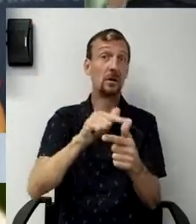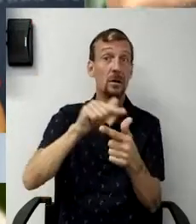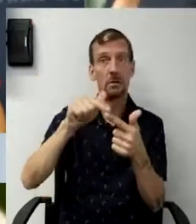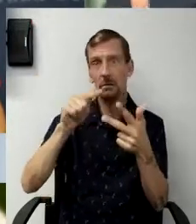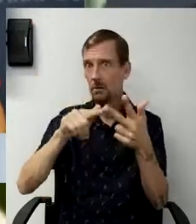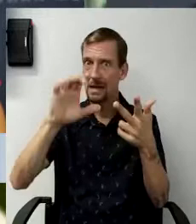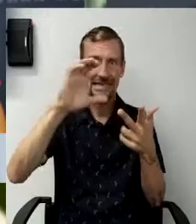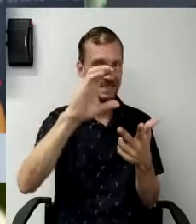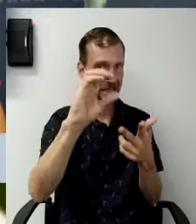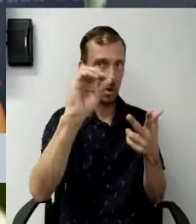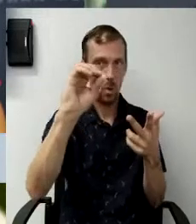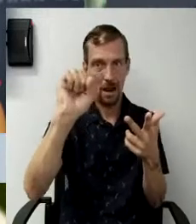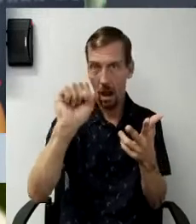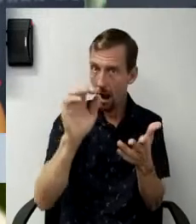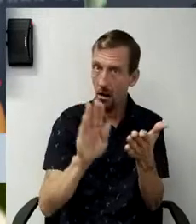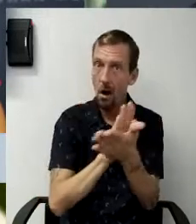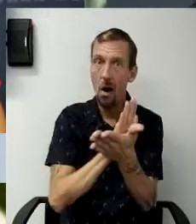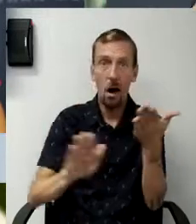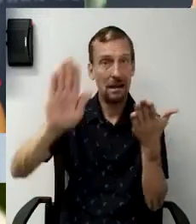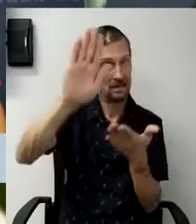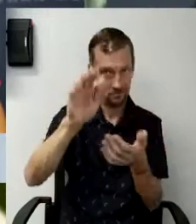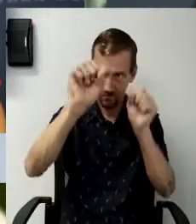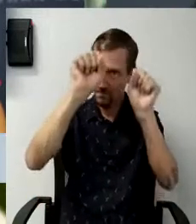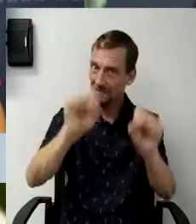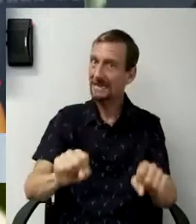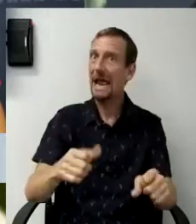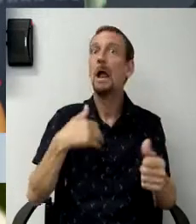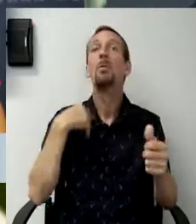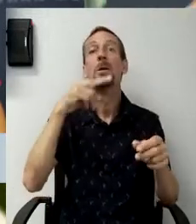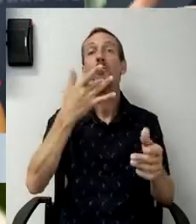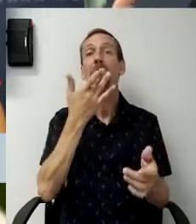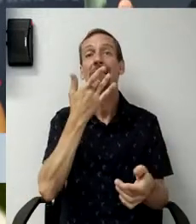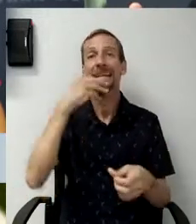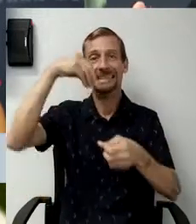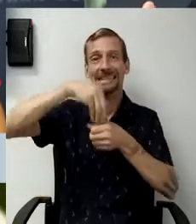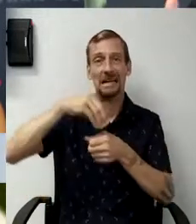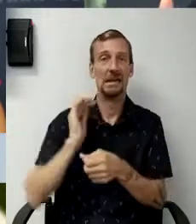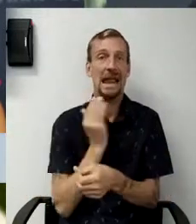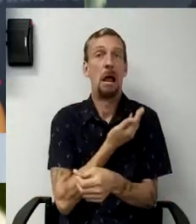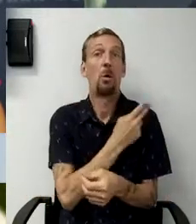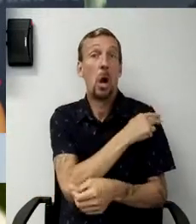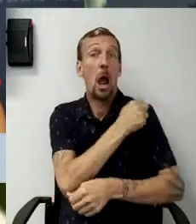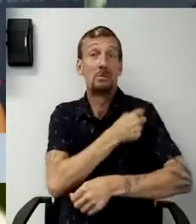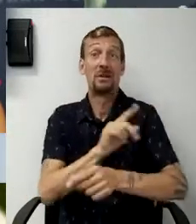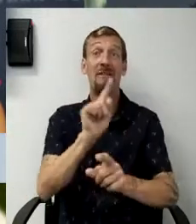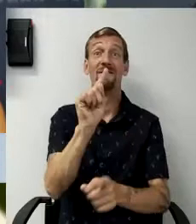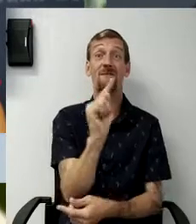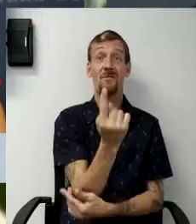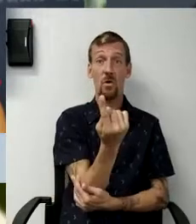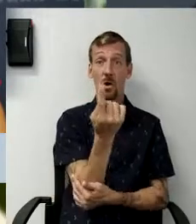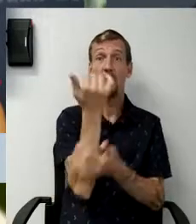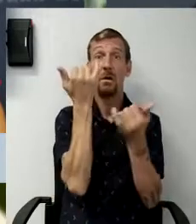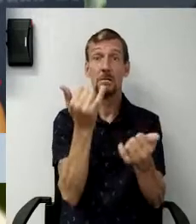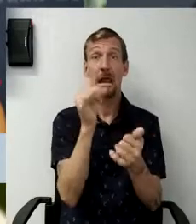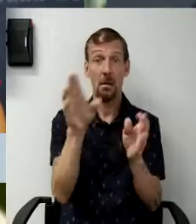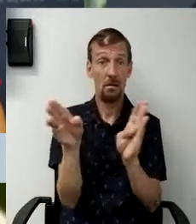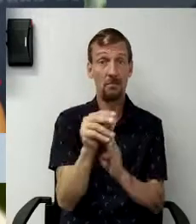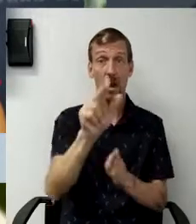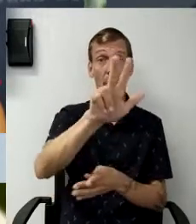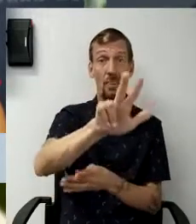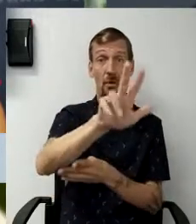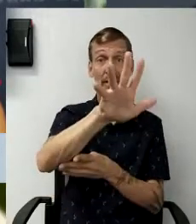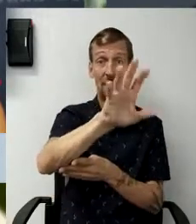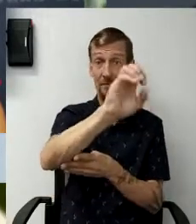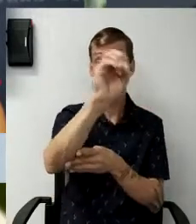COS. We would always look internally. So that represents a surge capacity of 35%. So